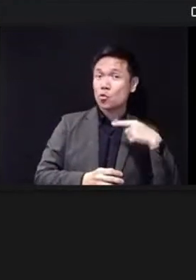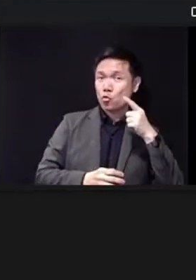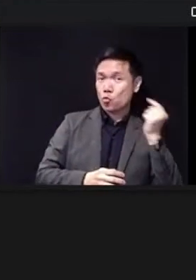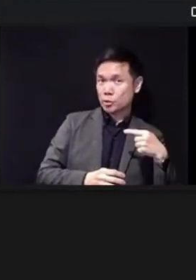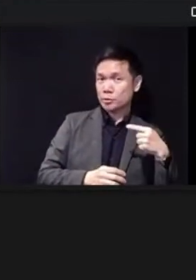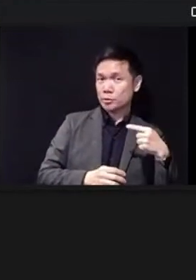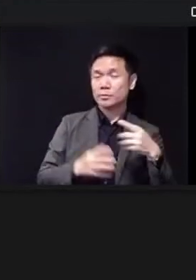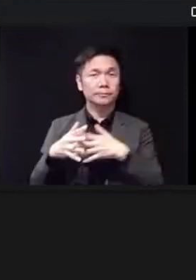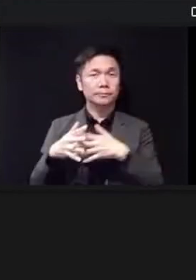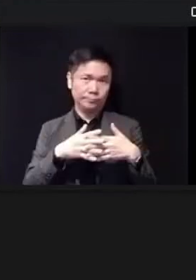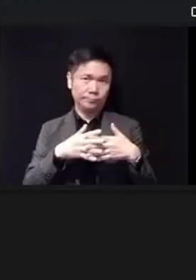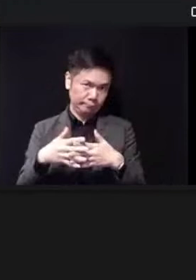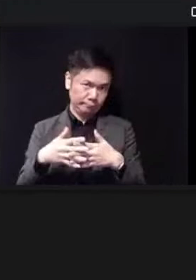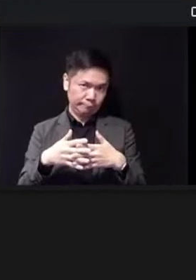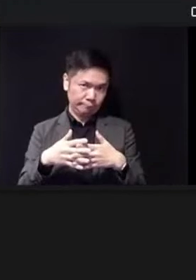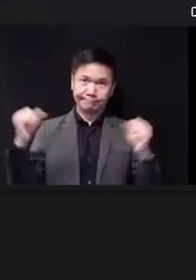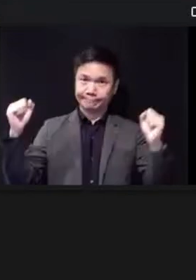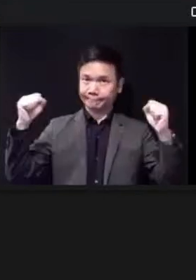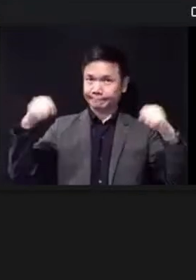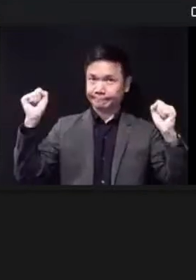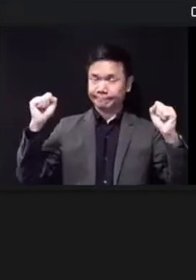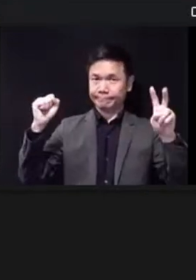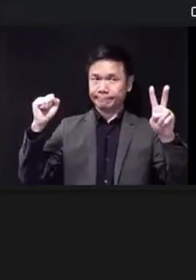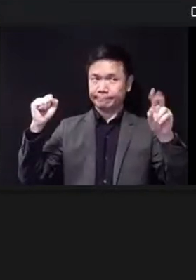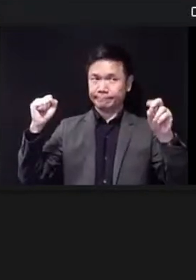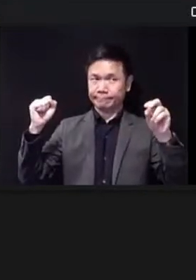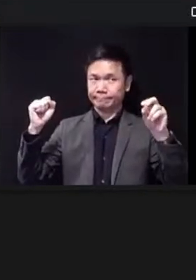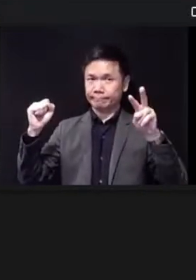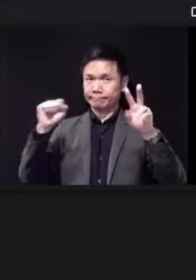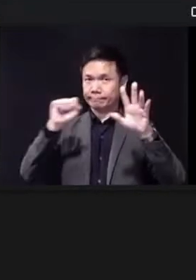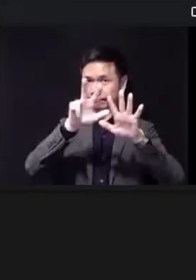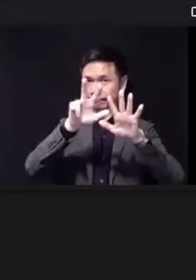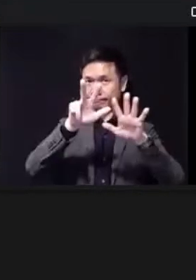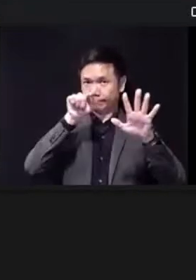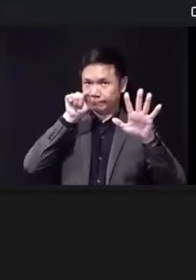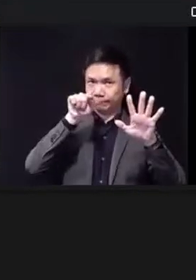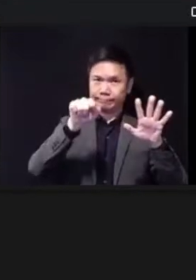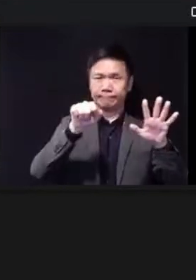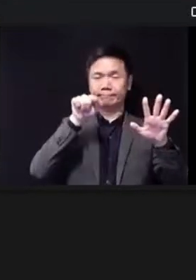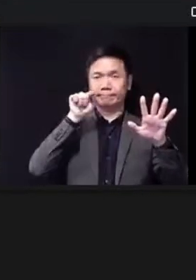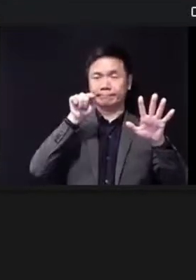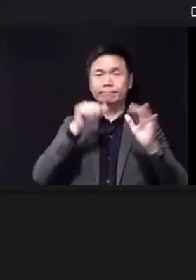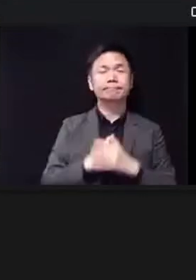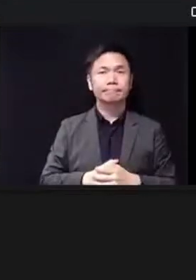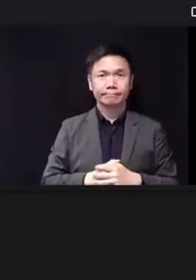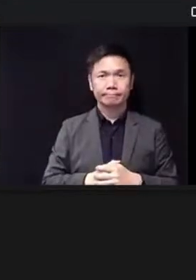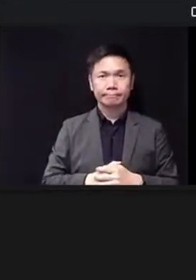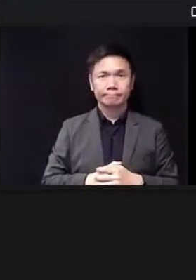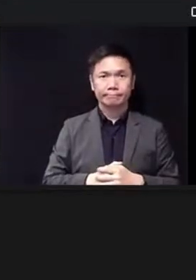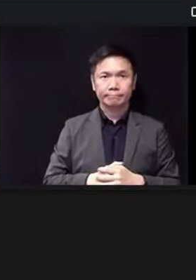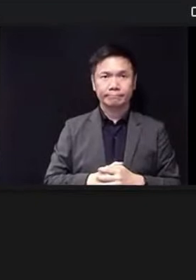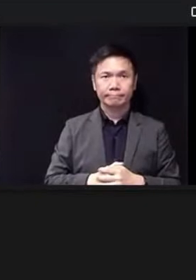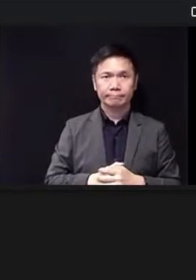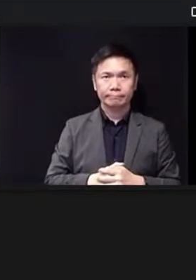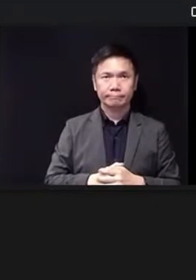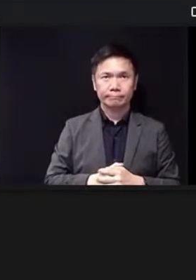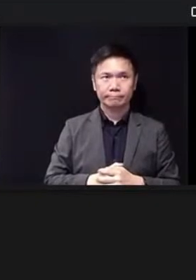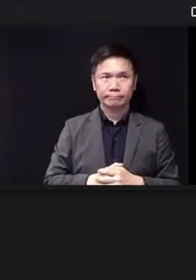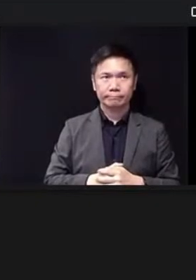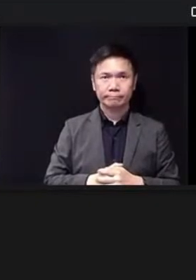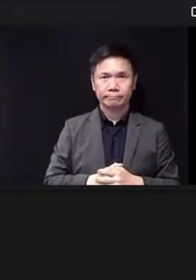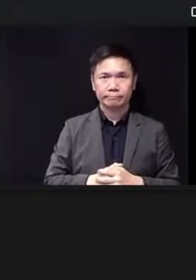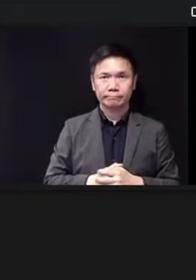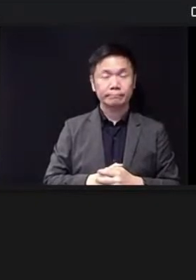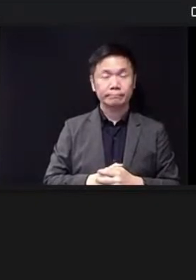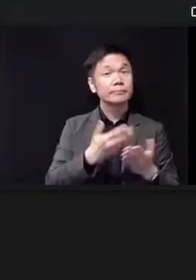and the USA is to stop at 2028. May I now call on the distinguished delegate